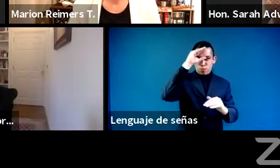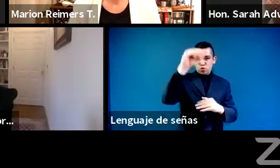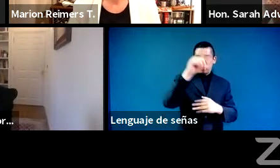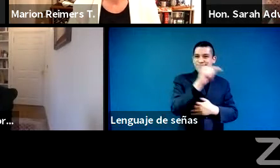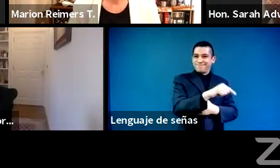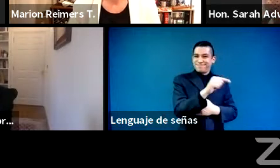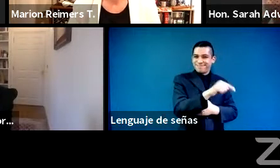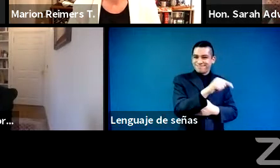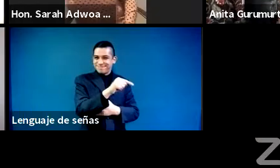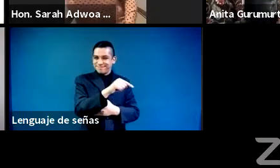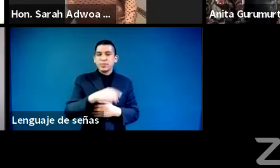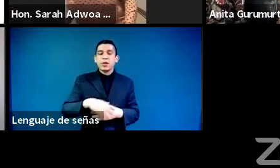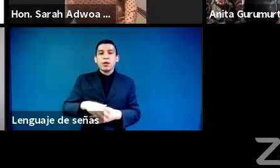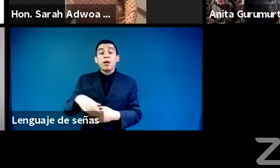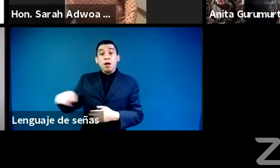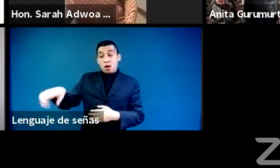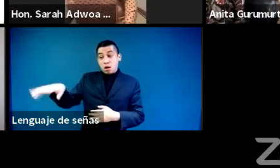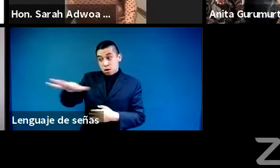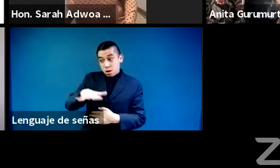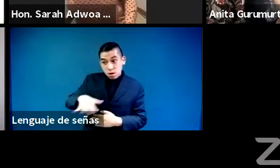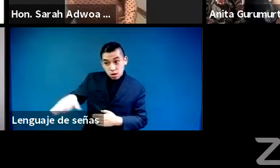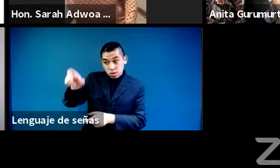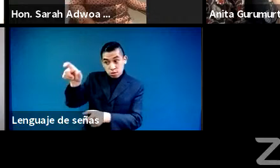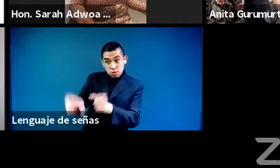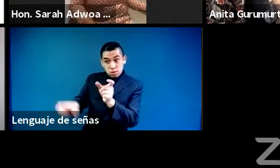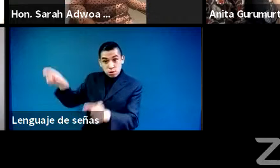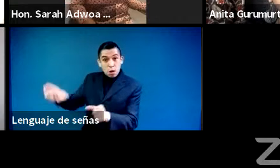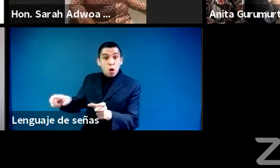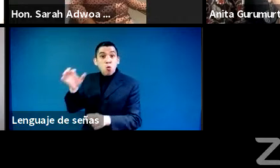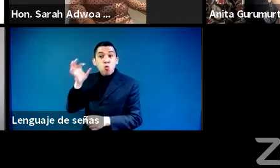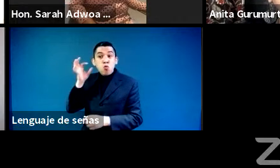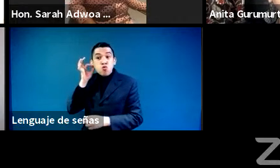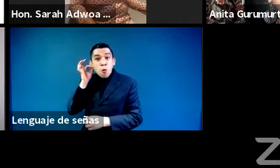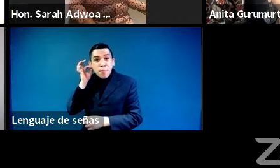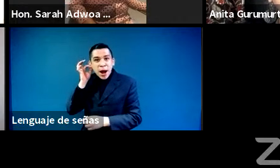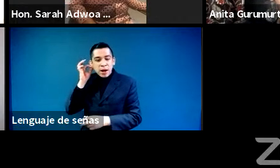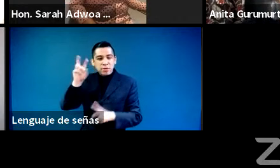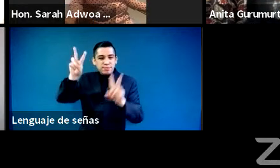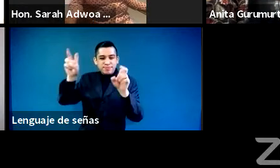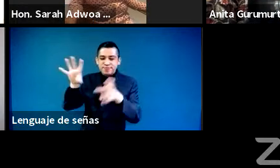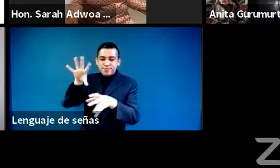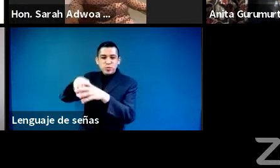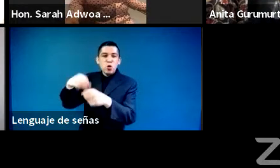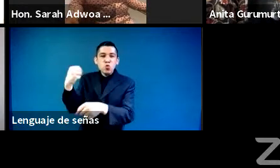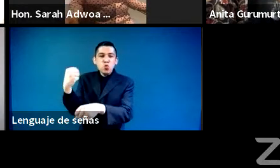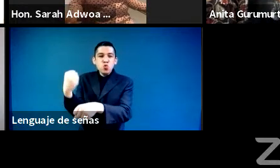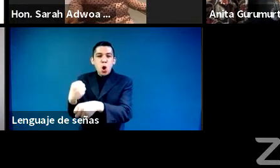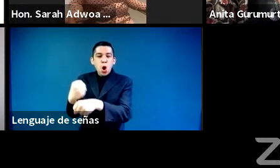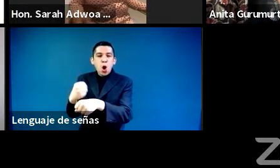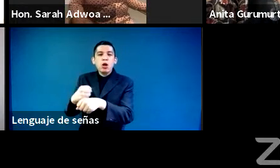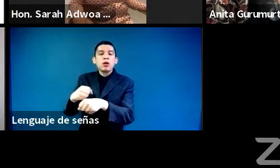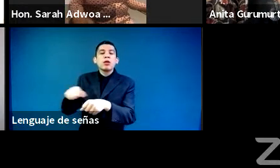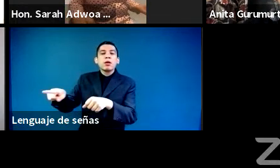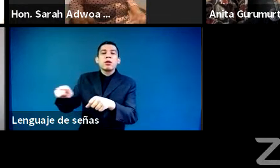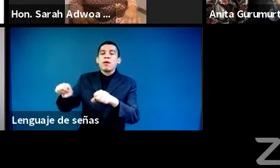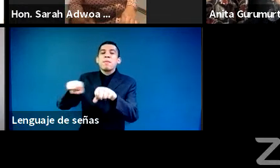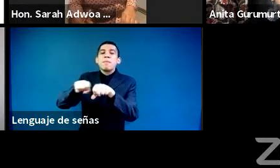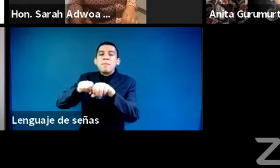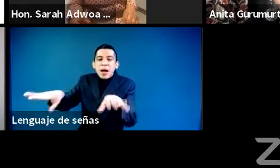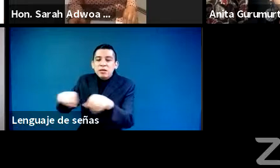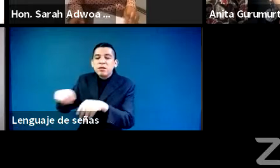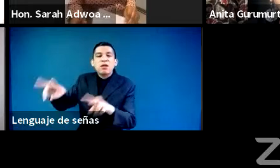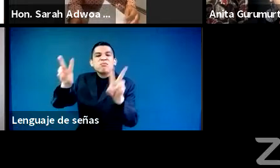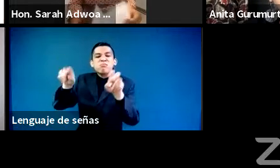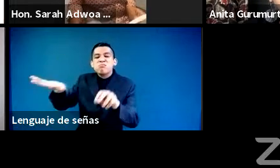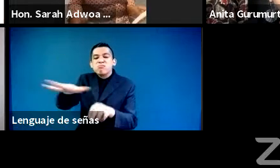junior and offering support. It is like rare to find women occupy leadership or senior positions, which